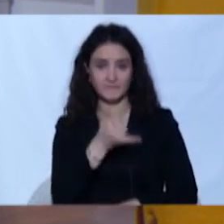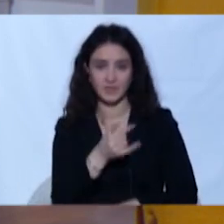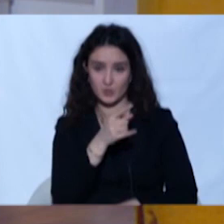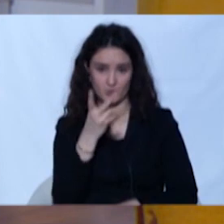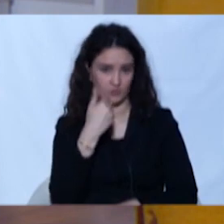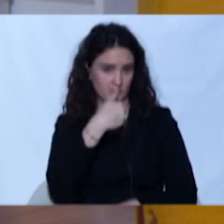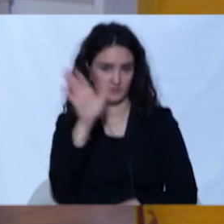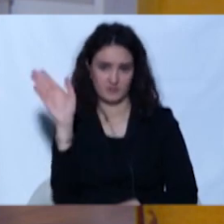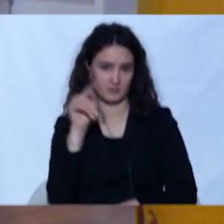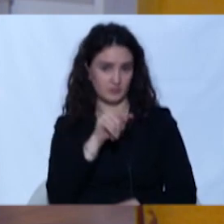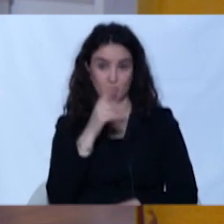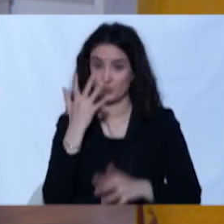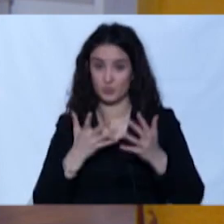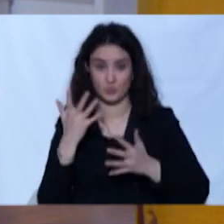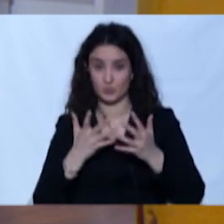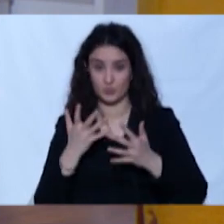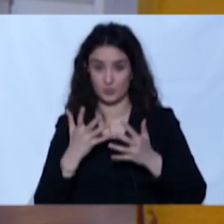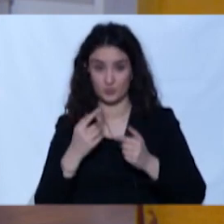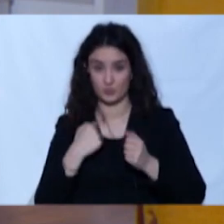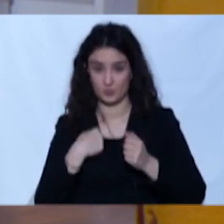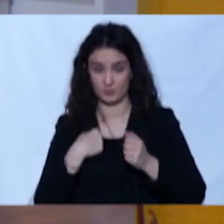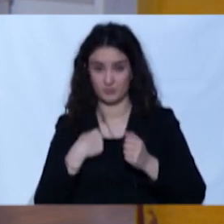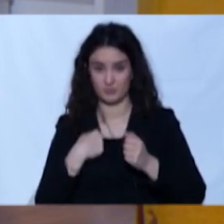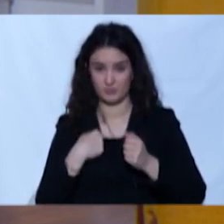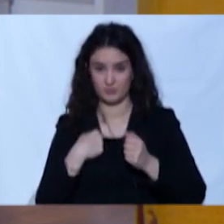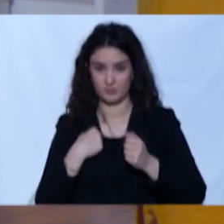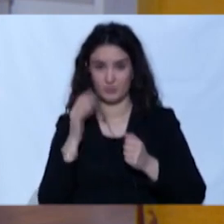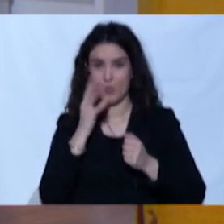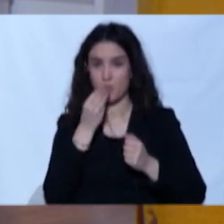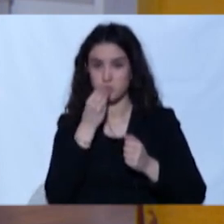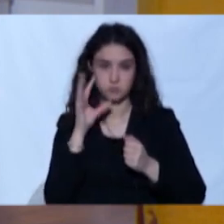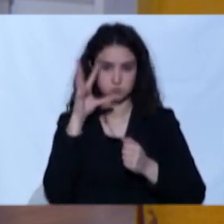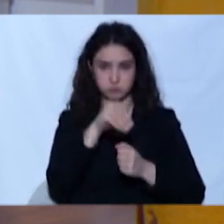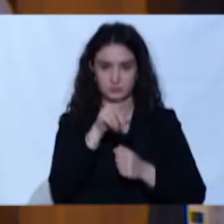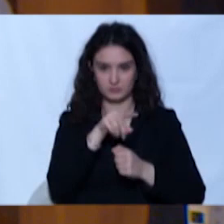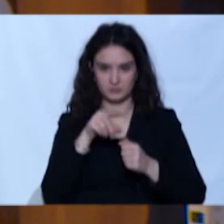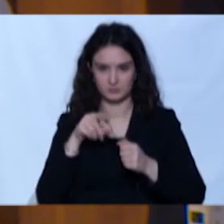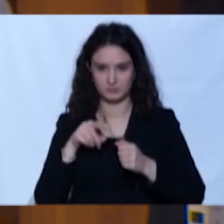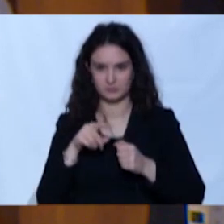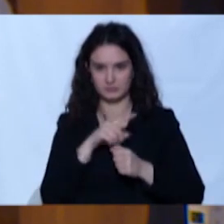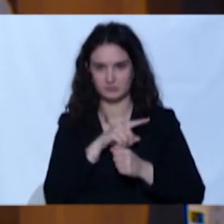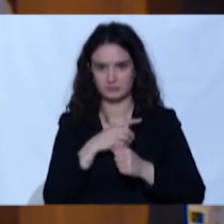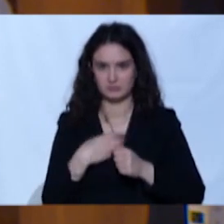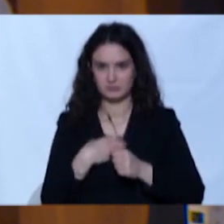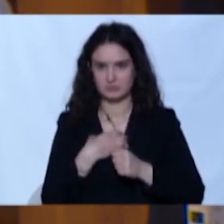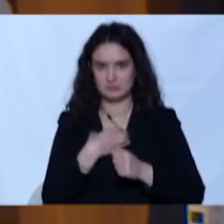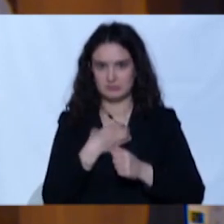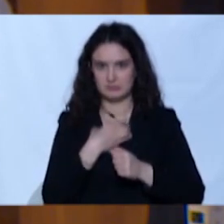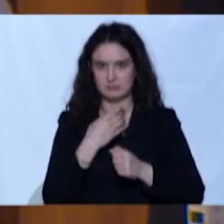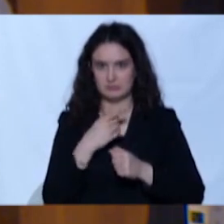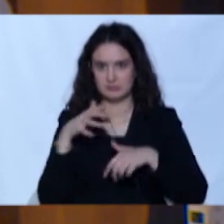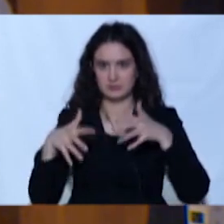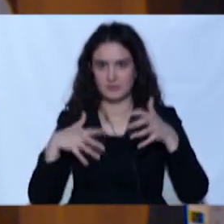go, or else I will eat a gruffalo." "Oh no," said the